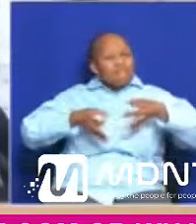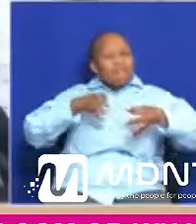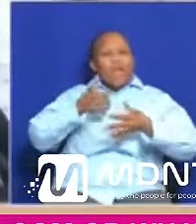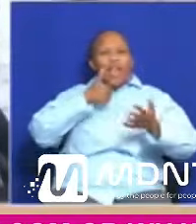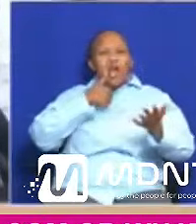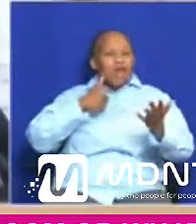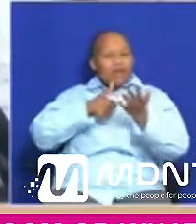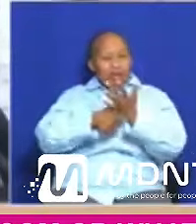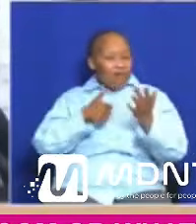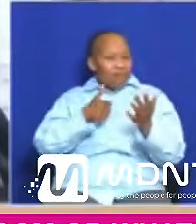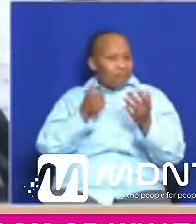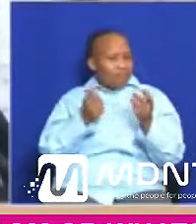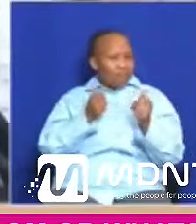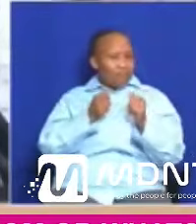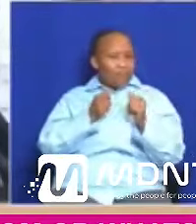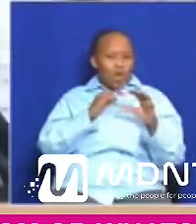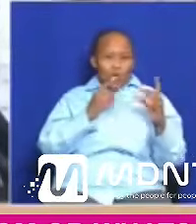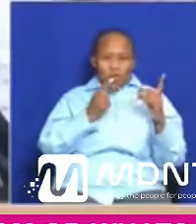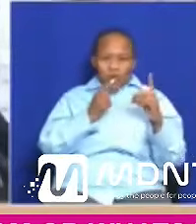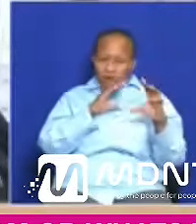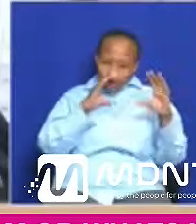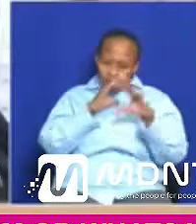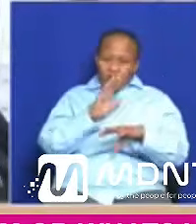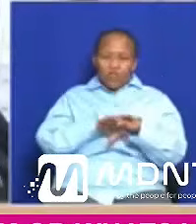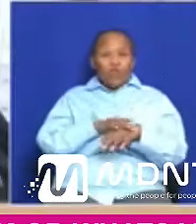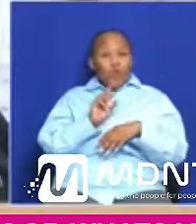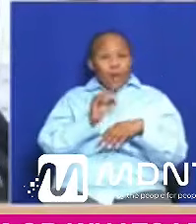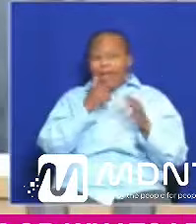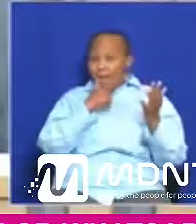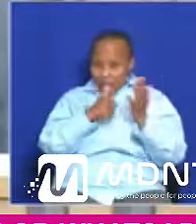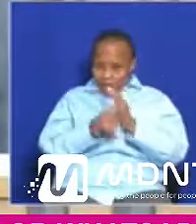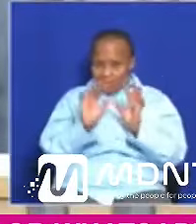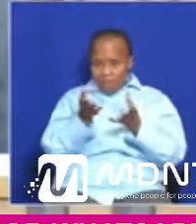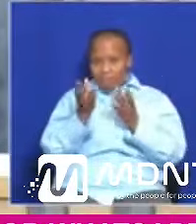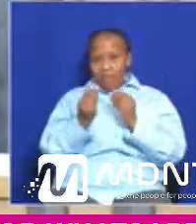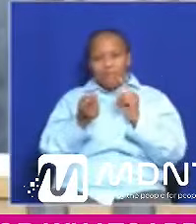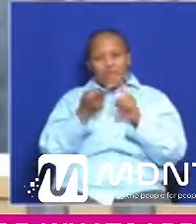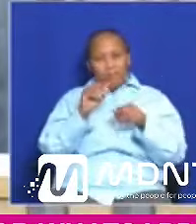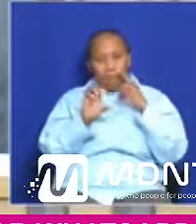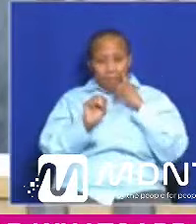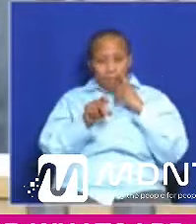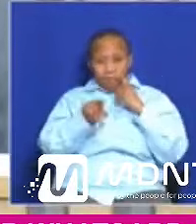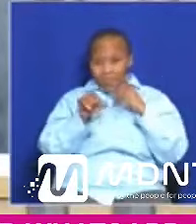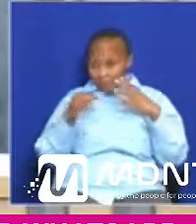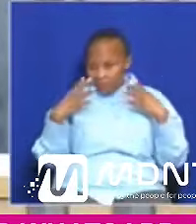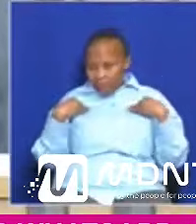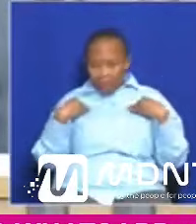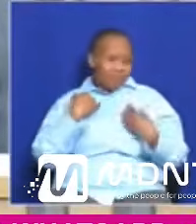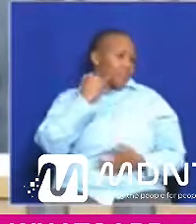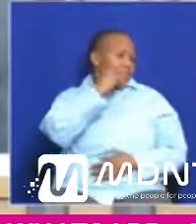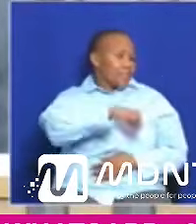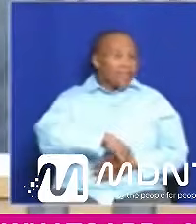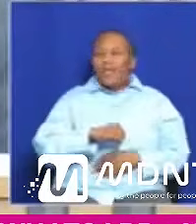is a response to a letter received from SAPS. You accept? I do. Say that again? Yes, I accept.